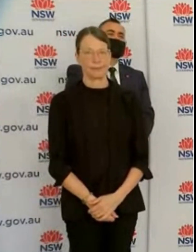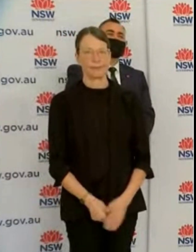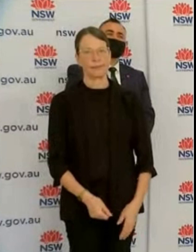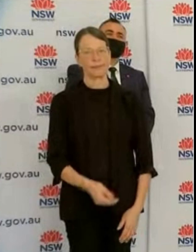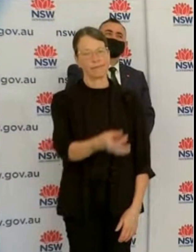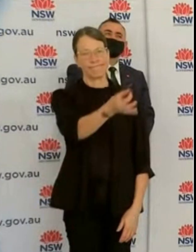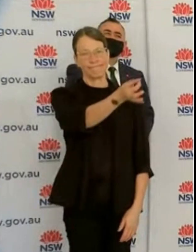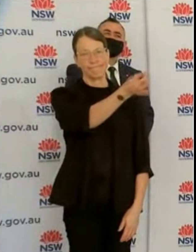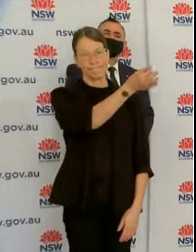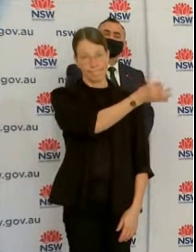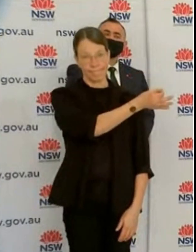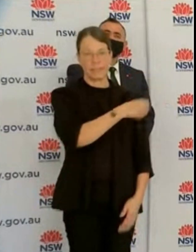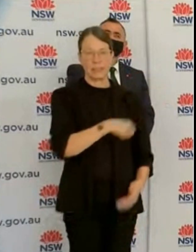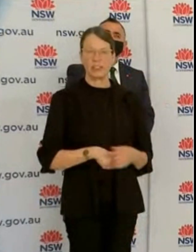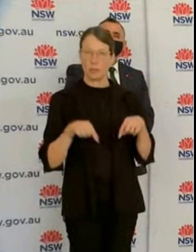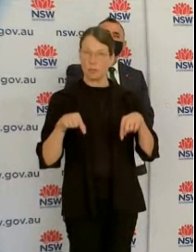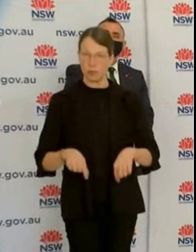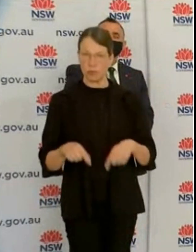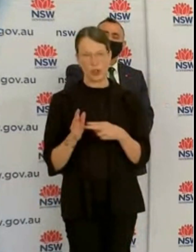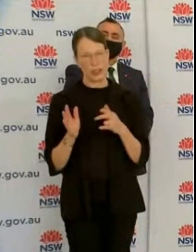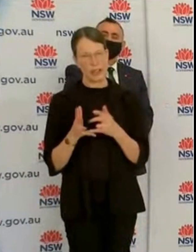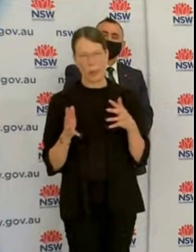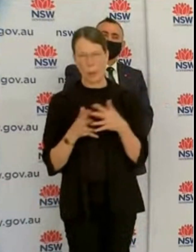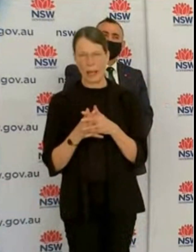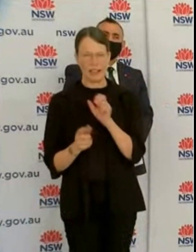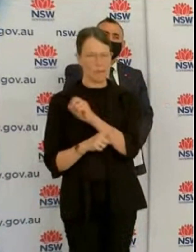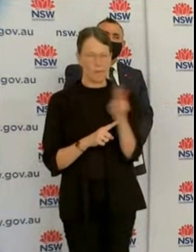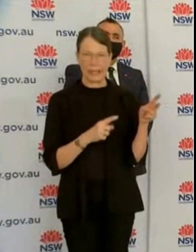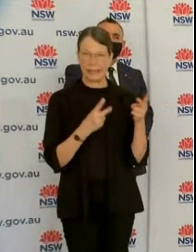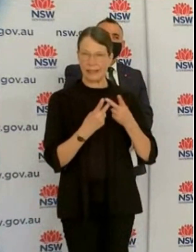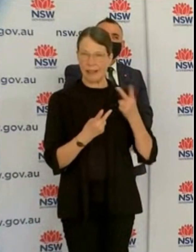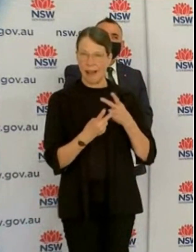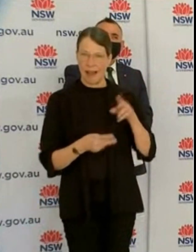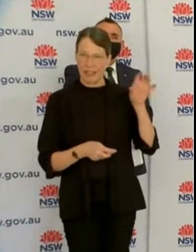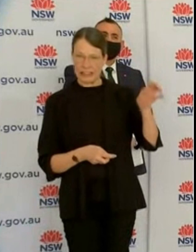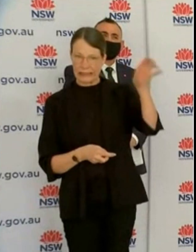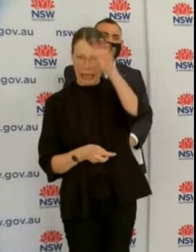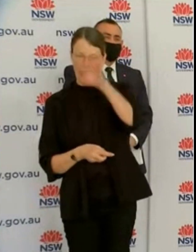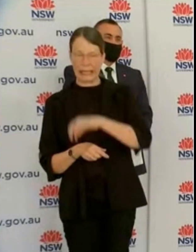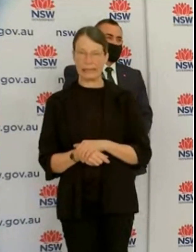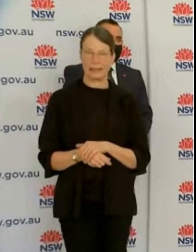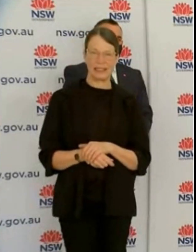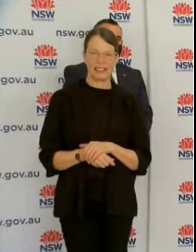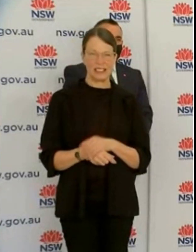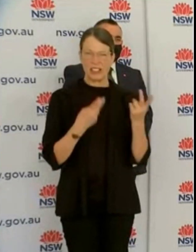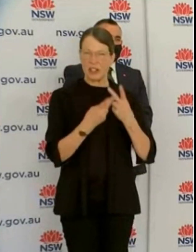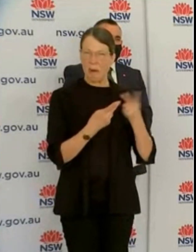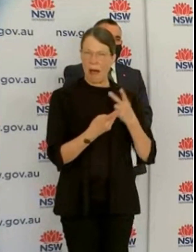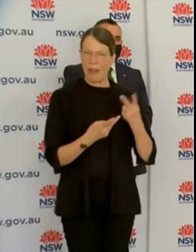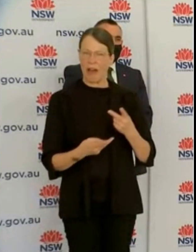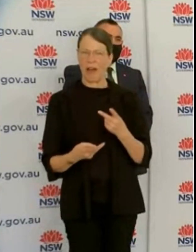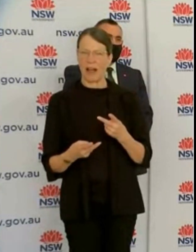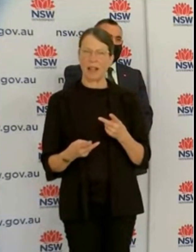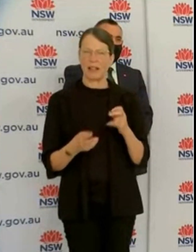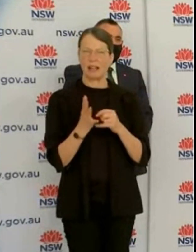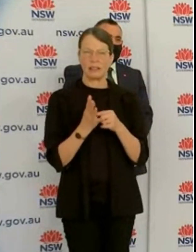we're 2 weeks ahead of the rest of the country in terms of vaccination. One of the reasons for that, of course, is because we've been given extra vaccines. A lot of the premiers interstate are upset about